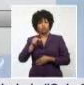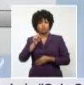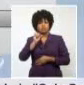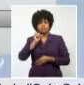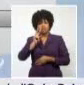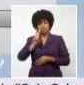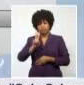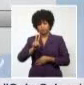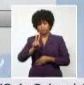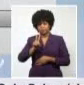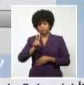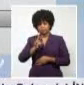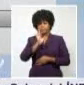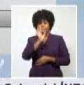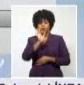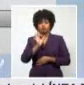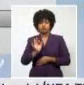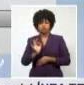single day,